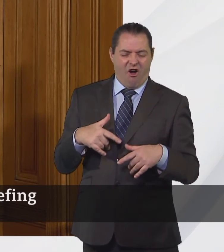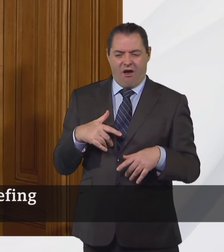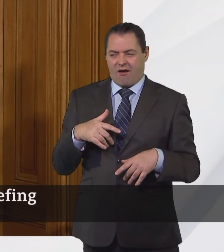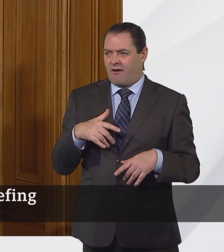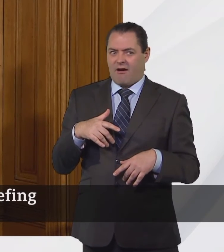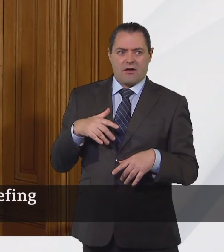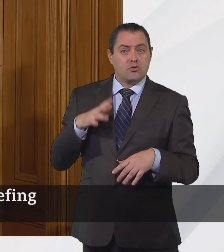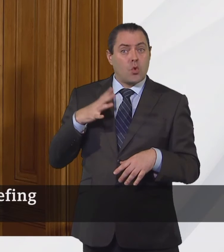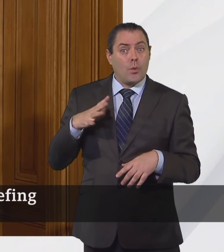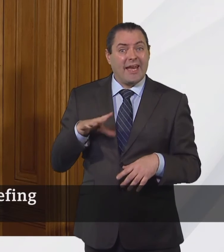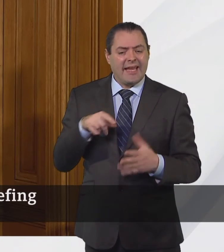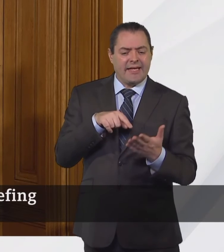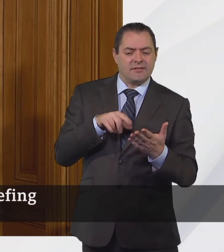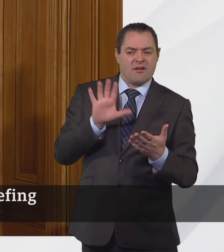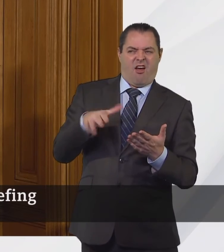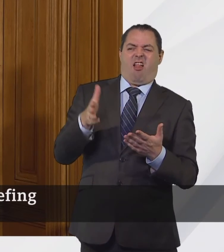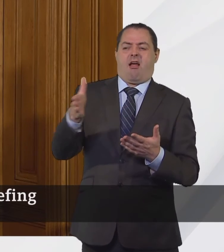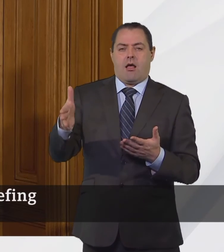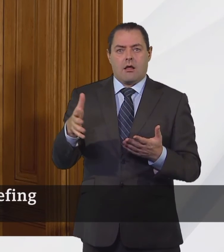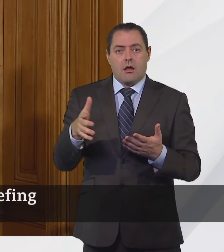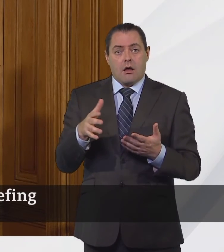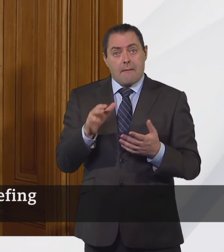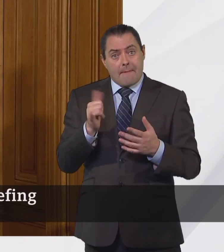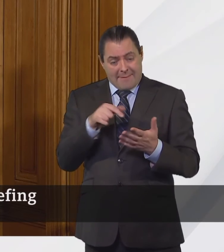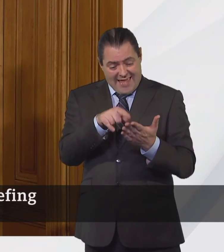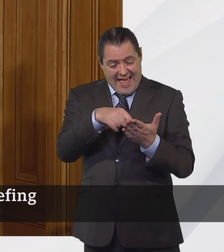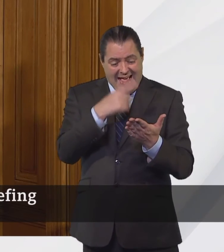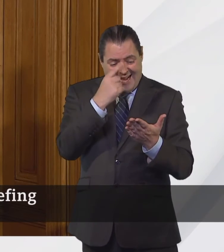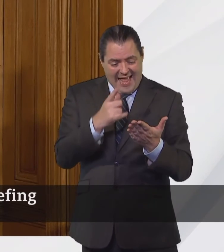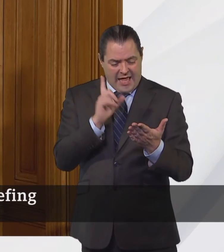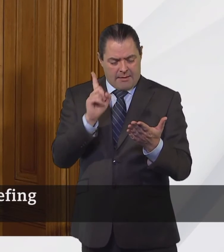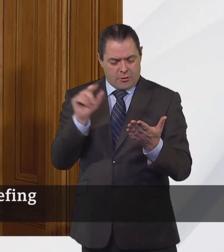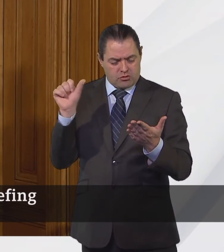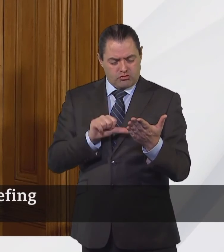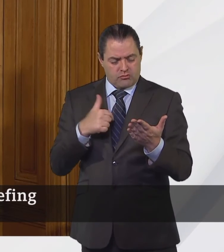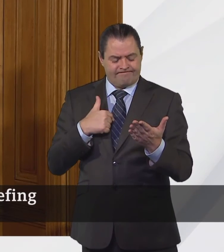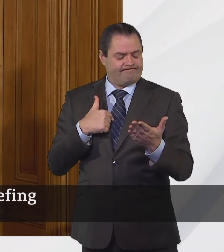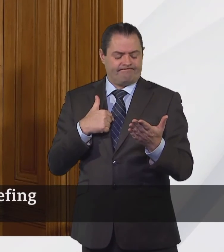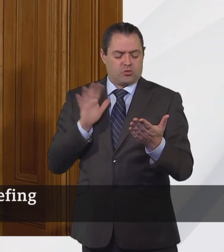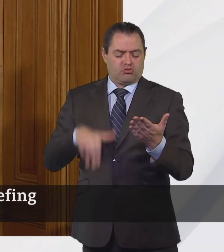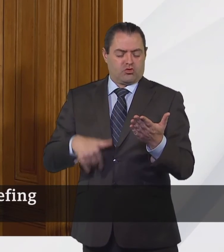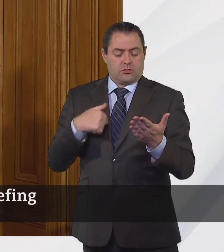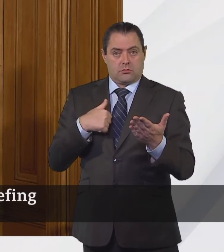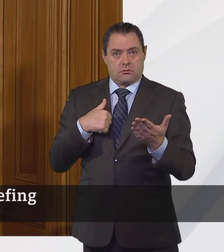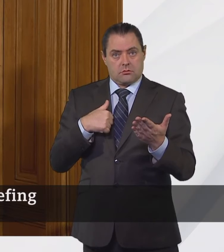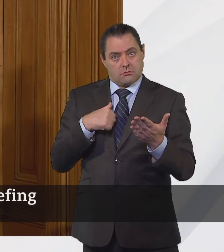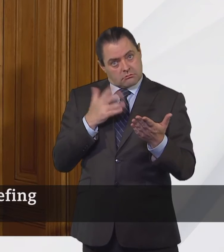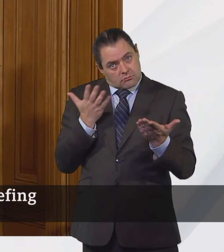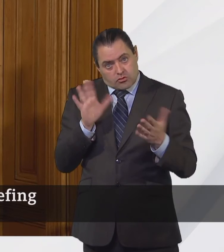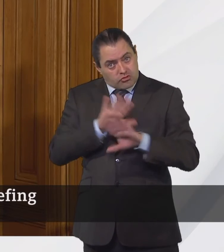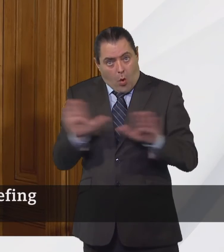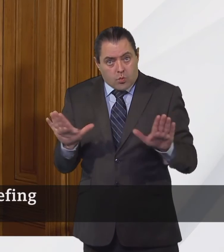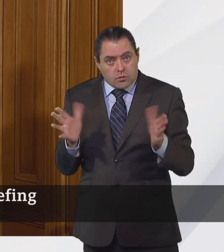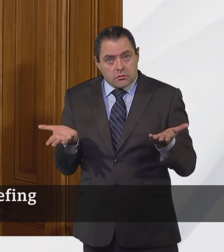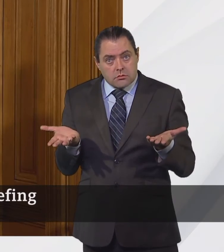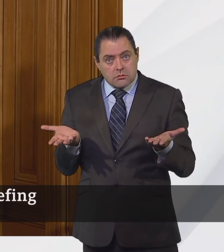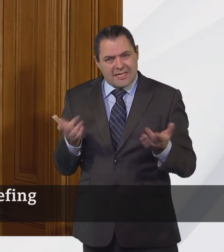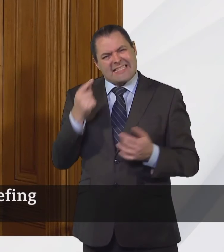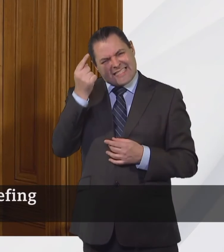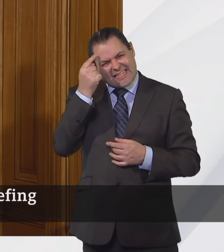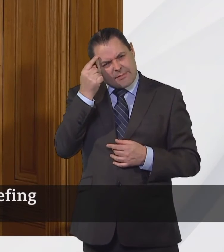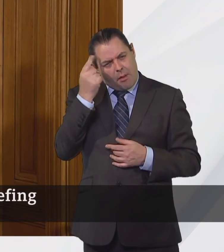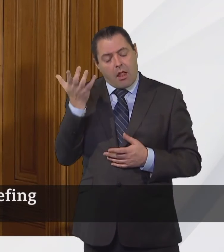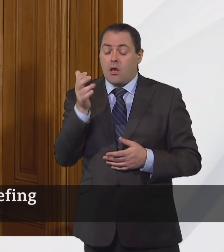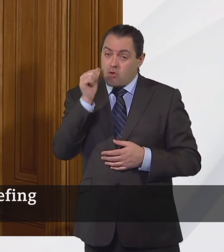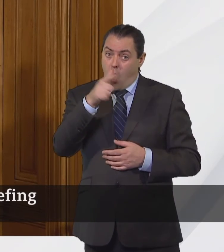unnecessary things just because the rules say you can, think sensibly, and coming out of it, also be sensible. And people have been